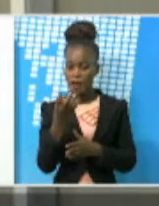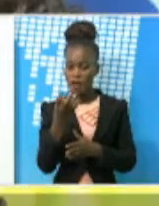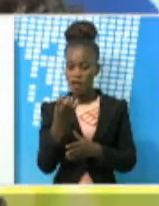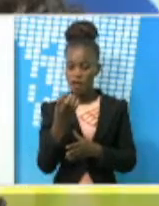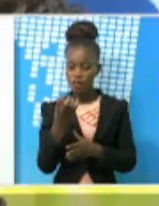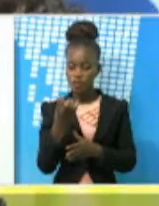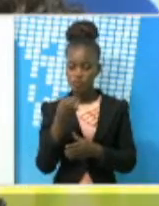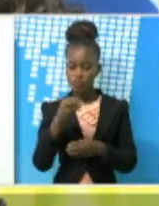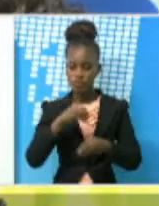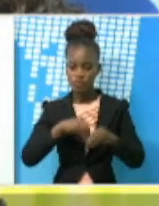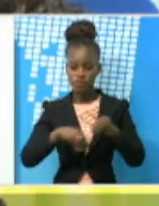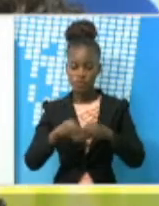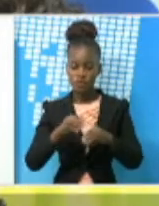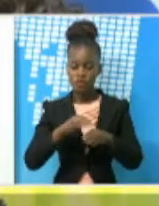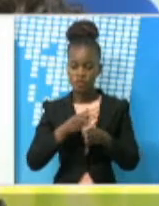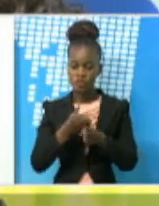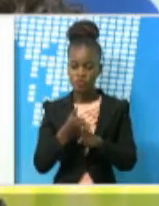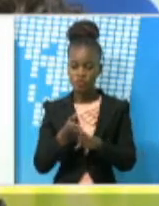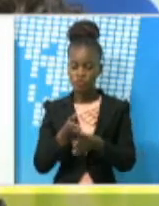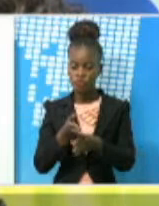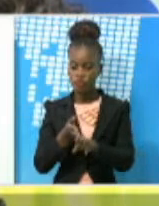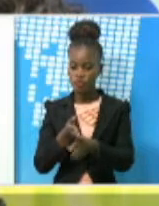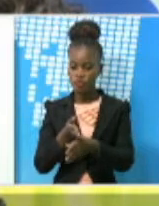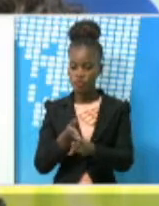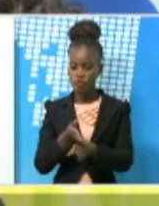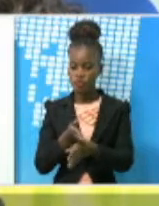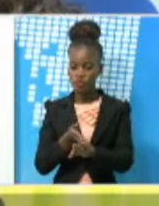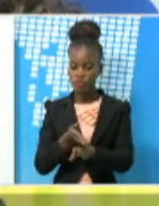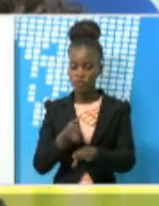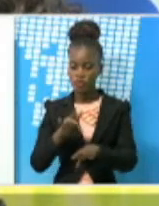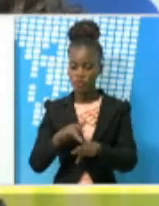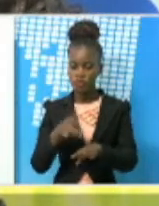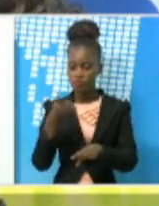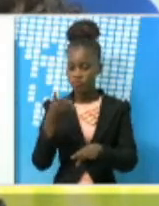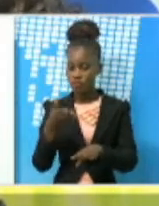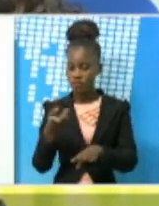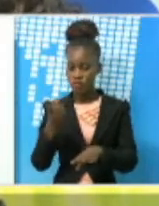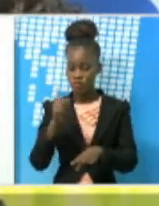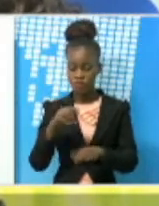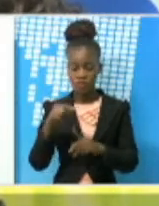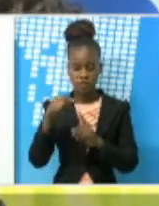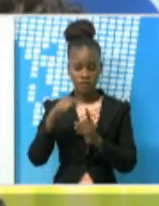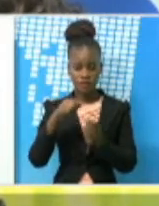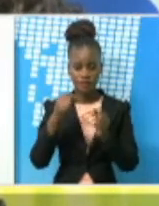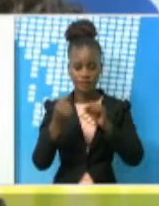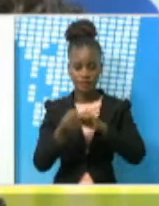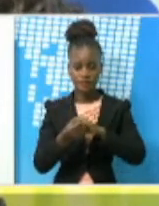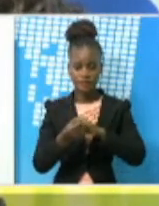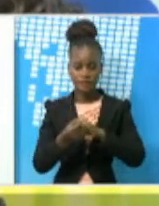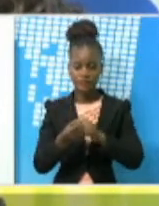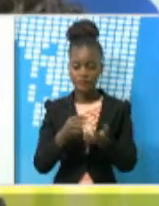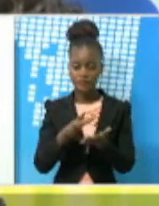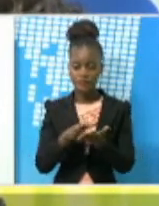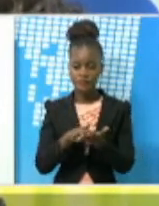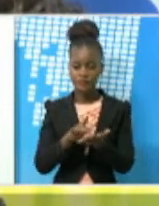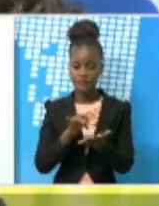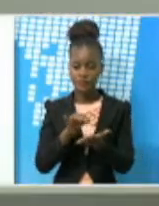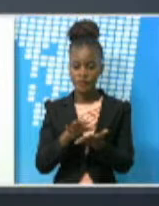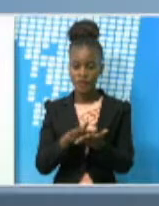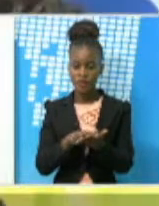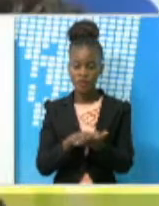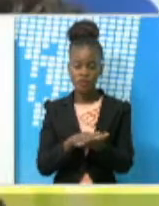in a cassava processing plant that uses cassava to transform it to ethanol.